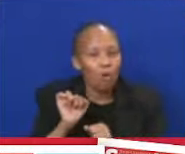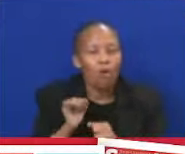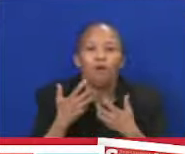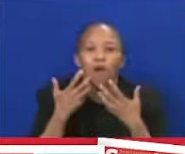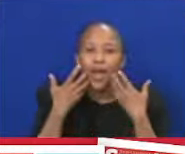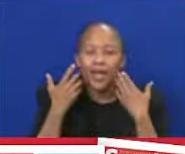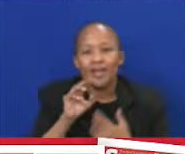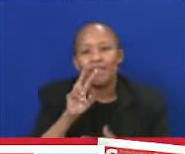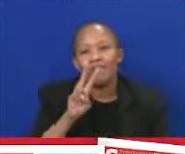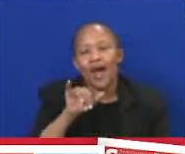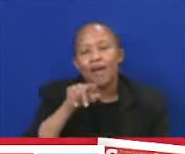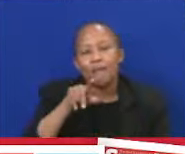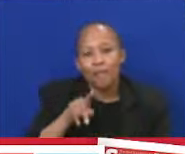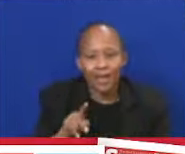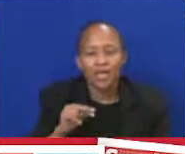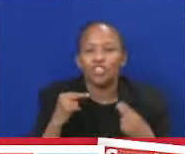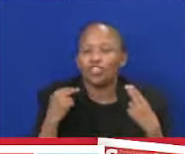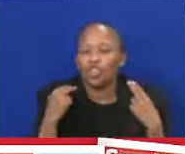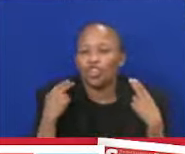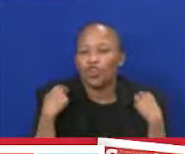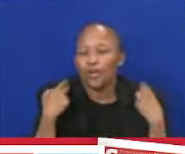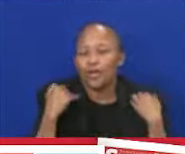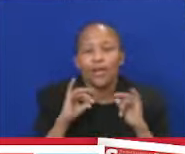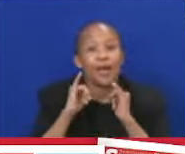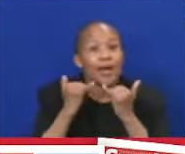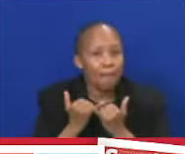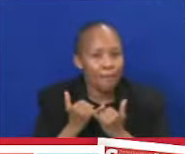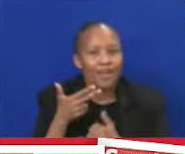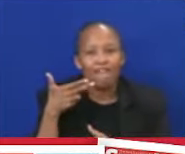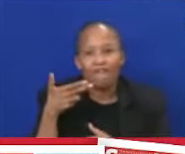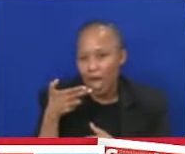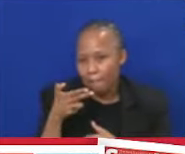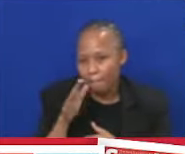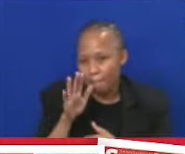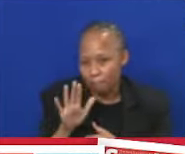firearms, and they had been